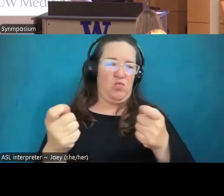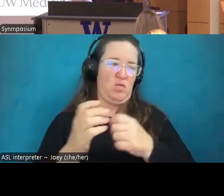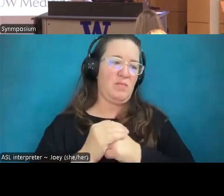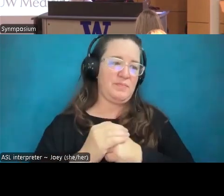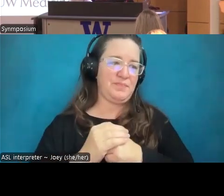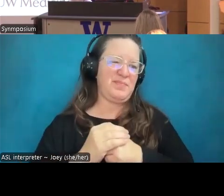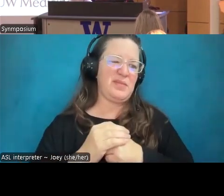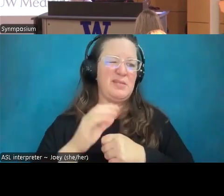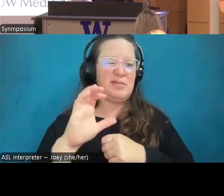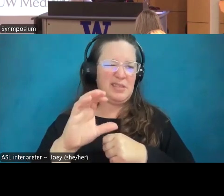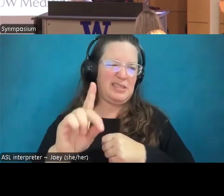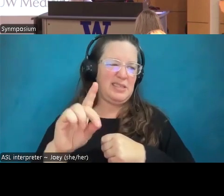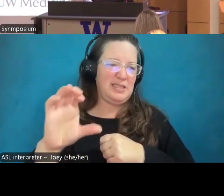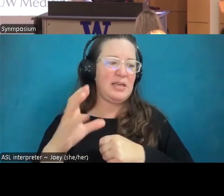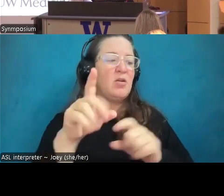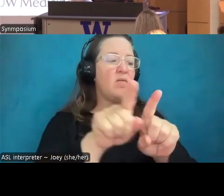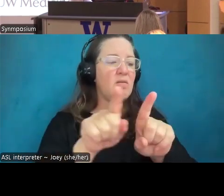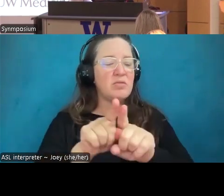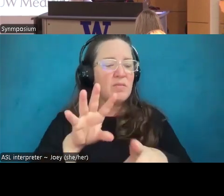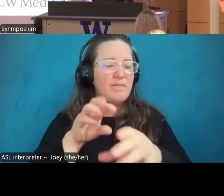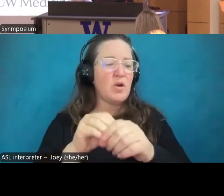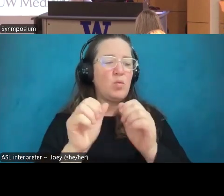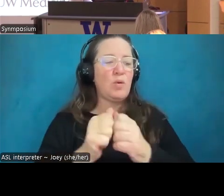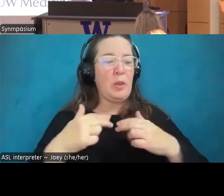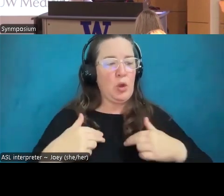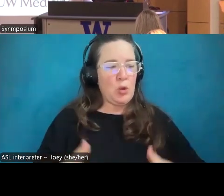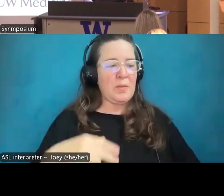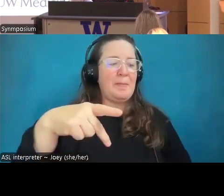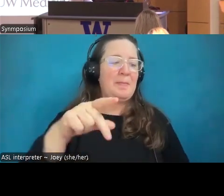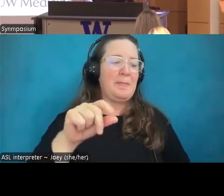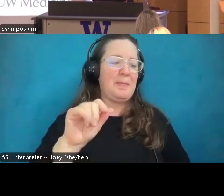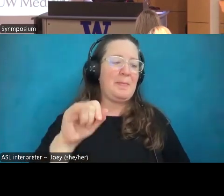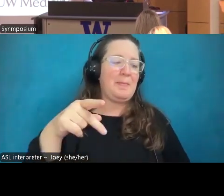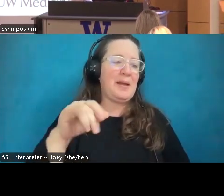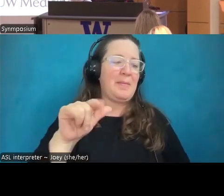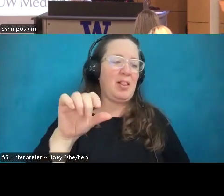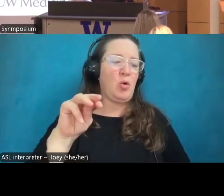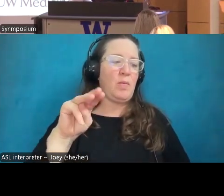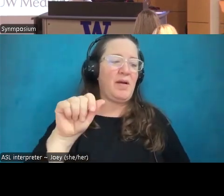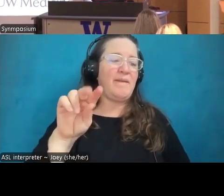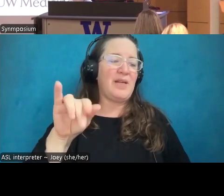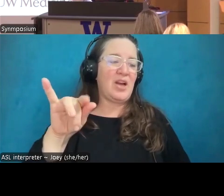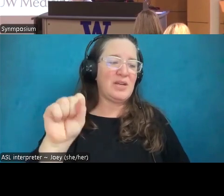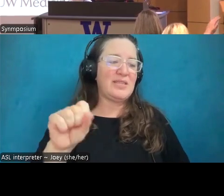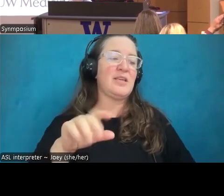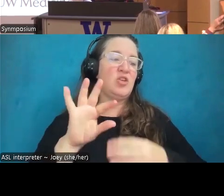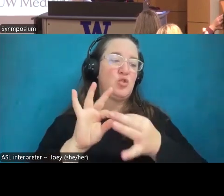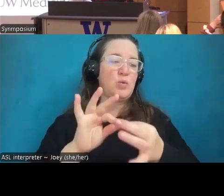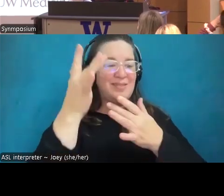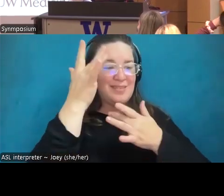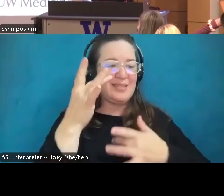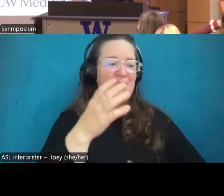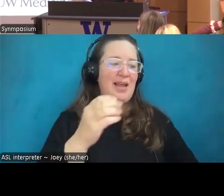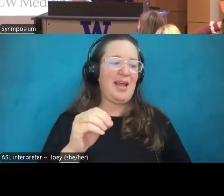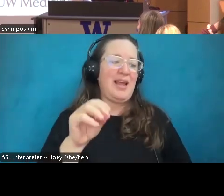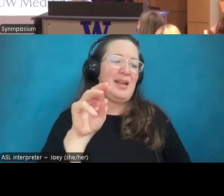of human papillomavirus associated diseases and MECFS. She served as